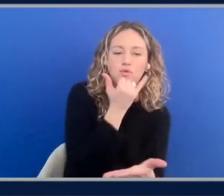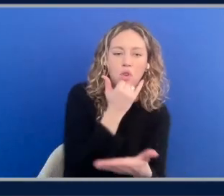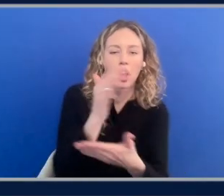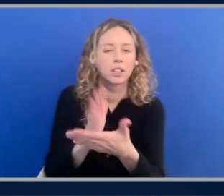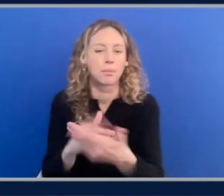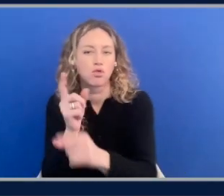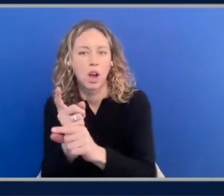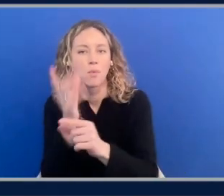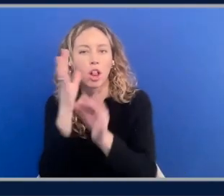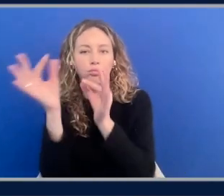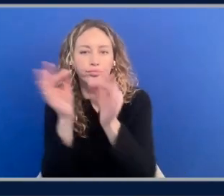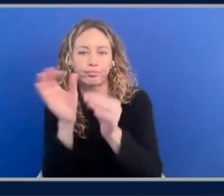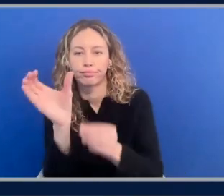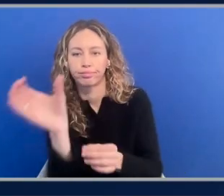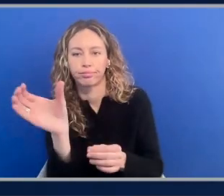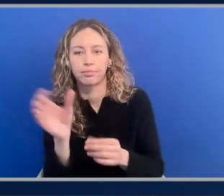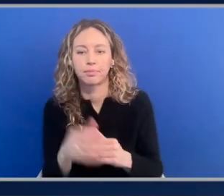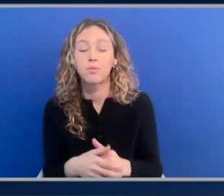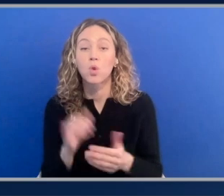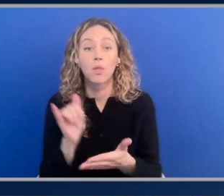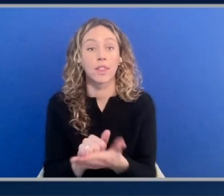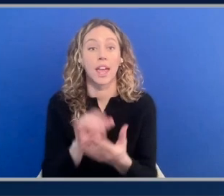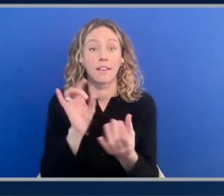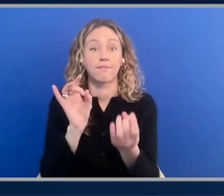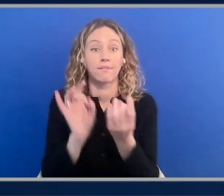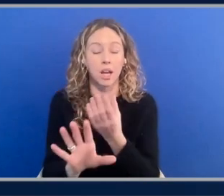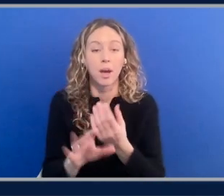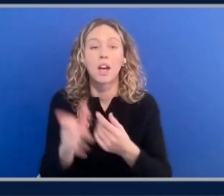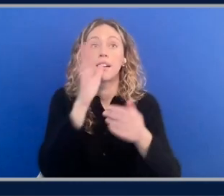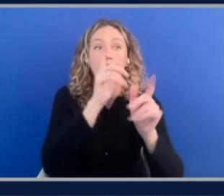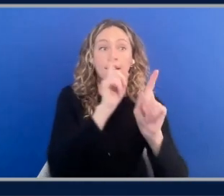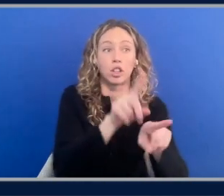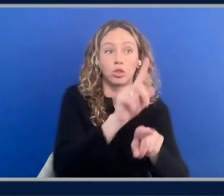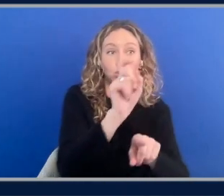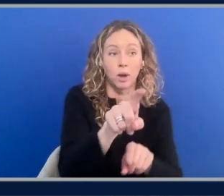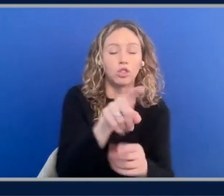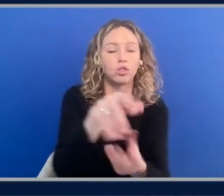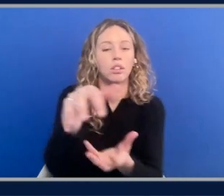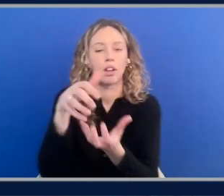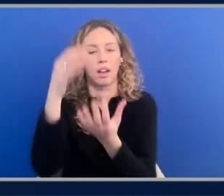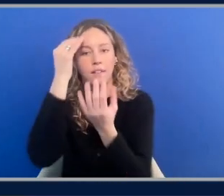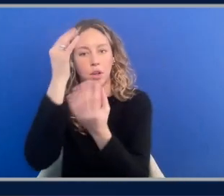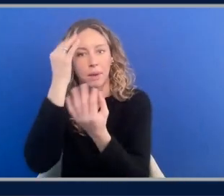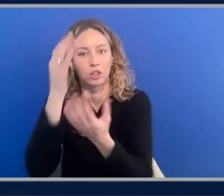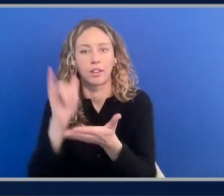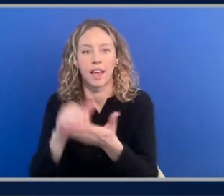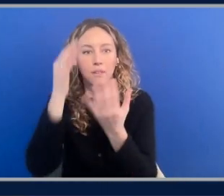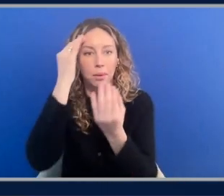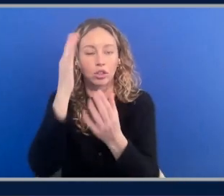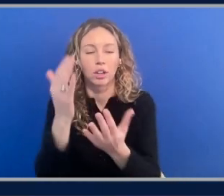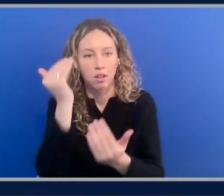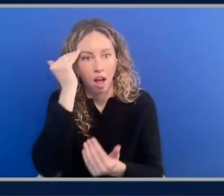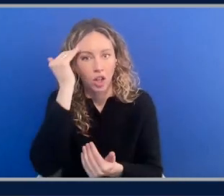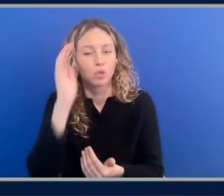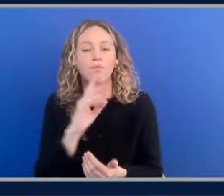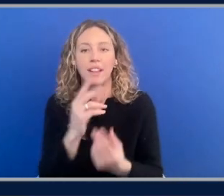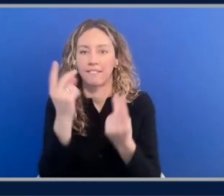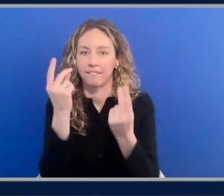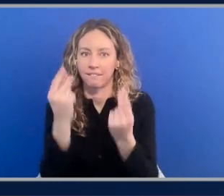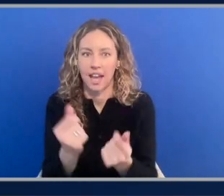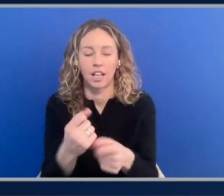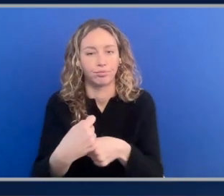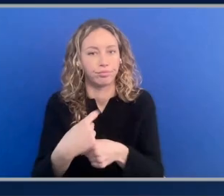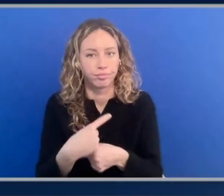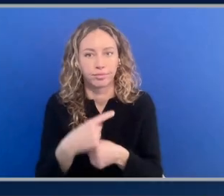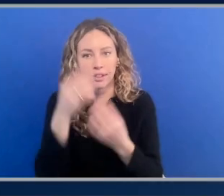right? So that feedback loop of answering the question to like getting to the insight and the knowledge is really fast. Exactly. Really fast. Exactly. And